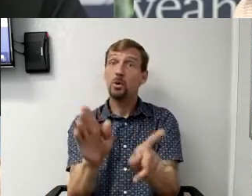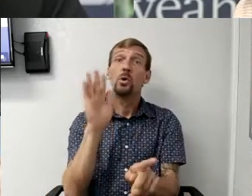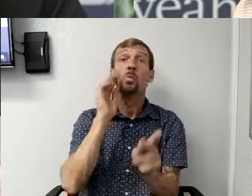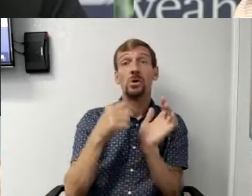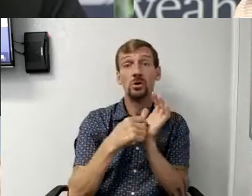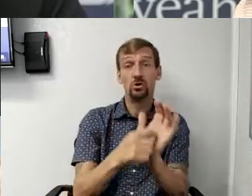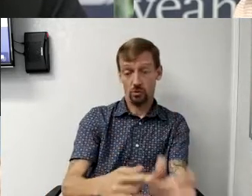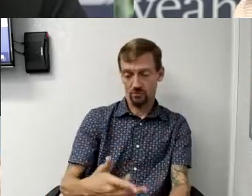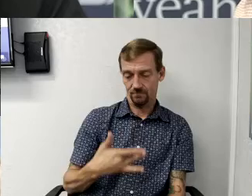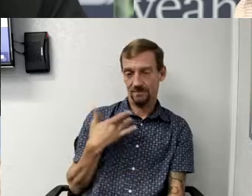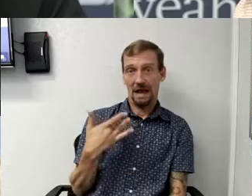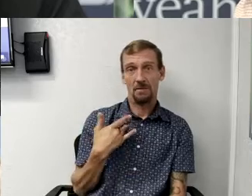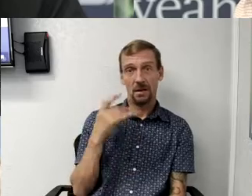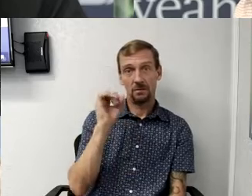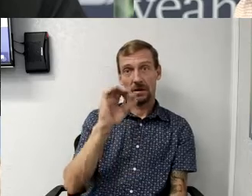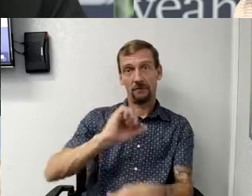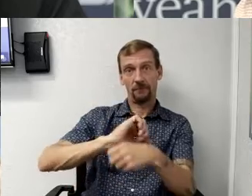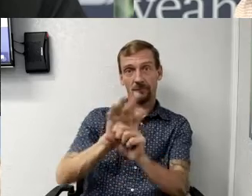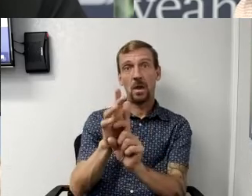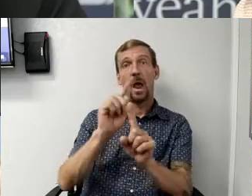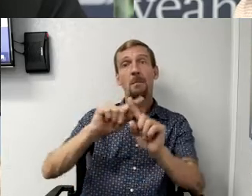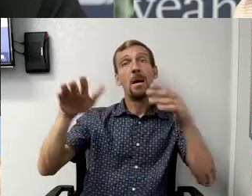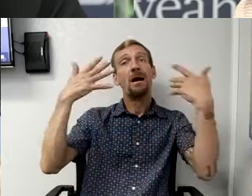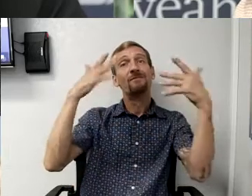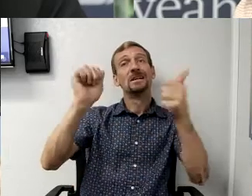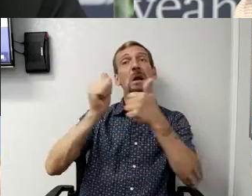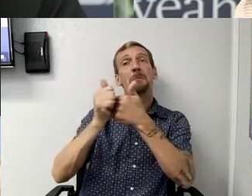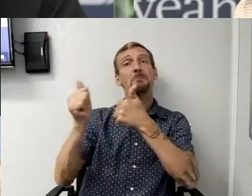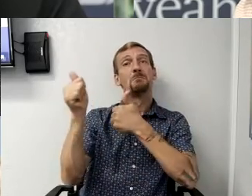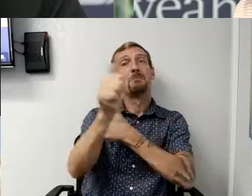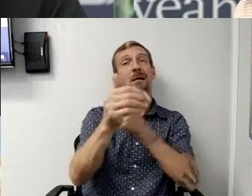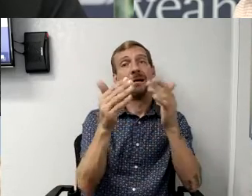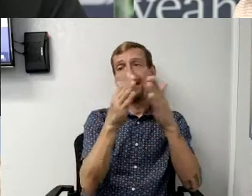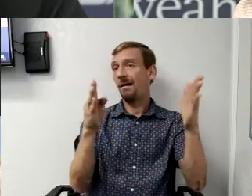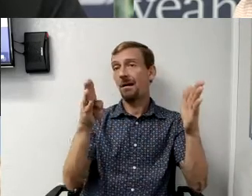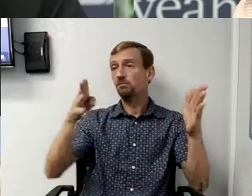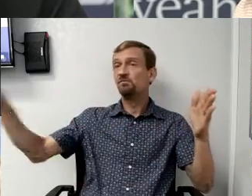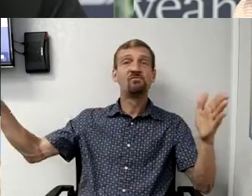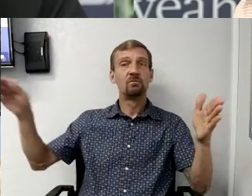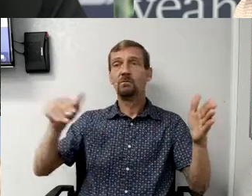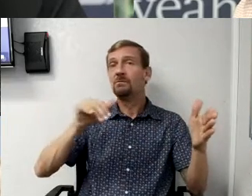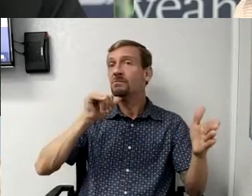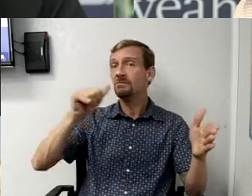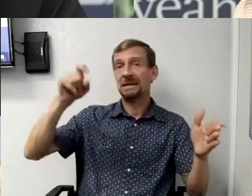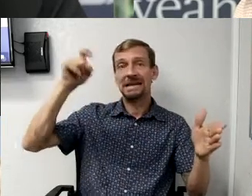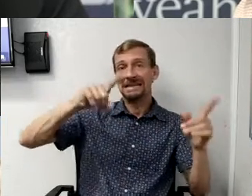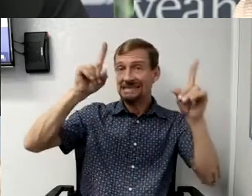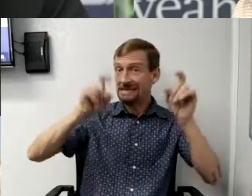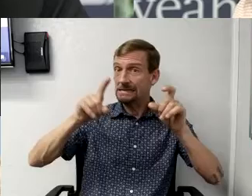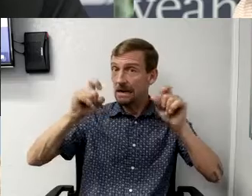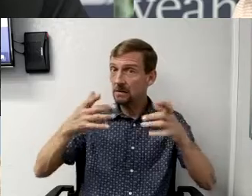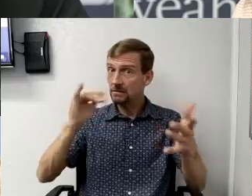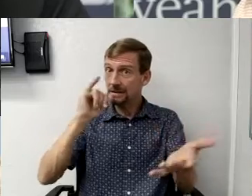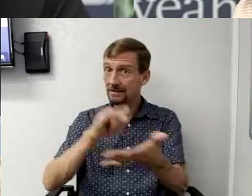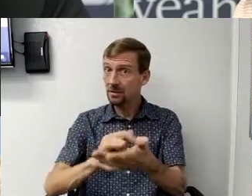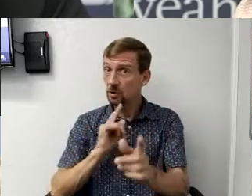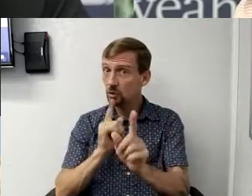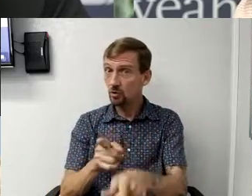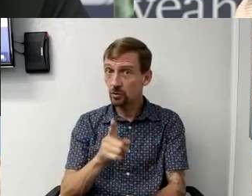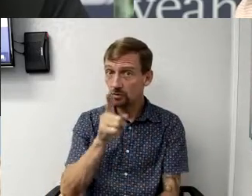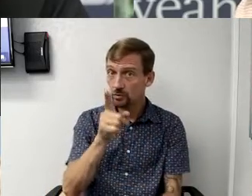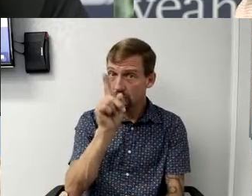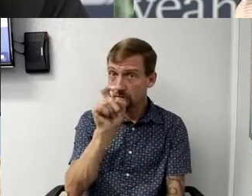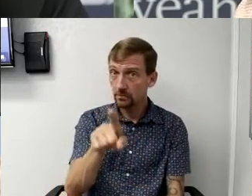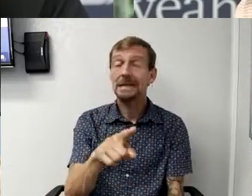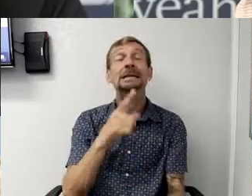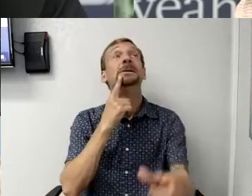showing symptoms. And since she was past that window, they did not feel like she needed to be tested. Is that true?